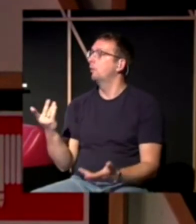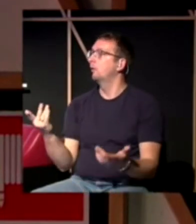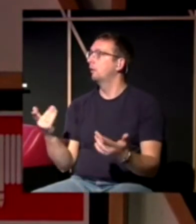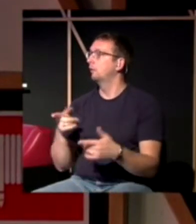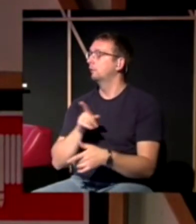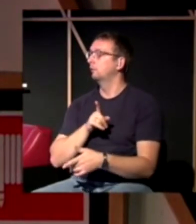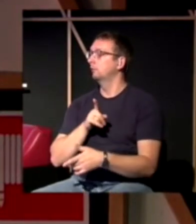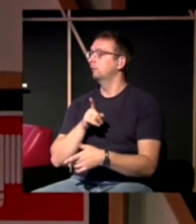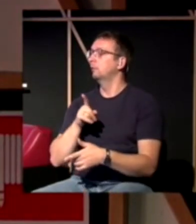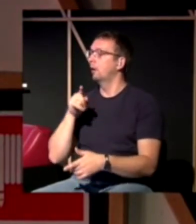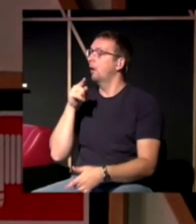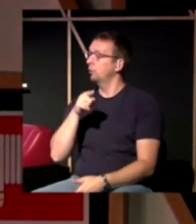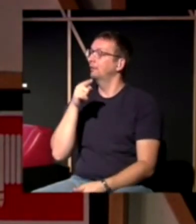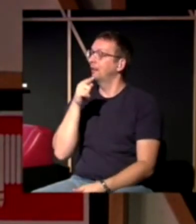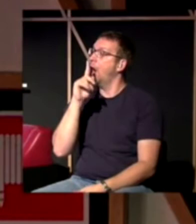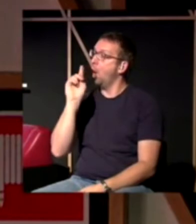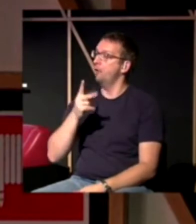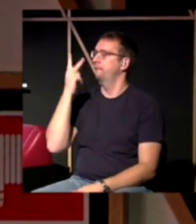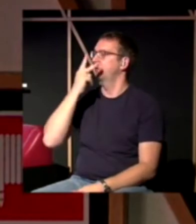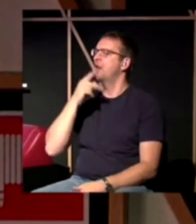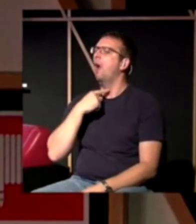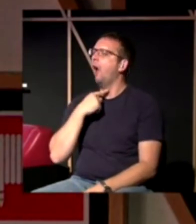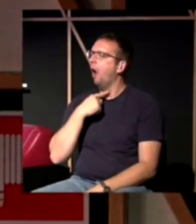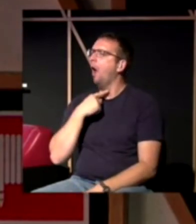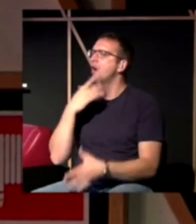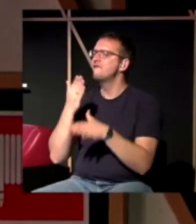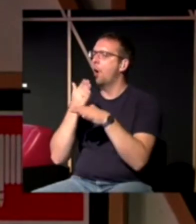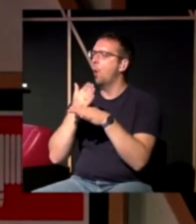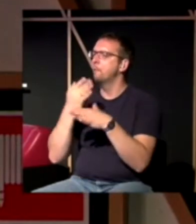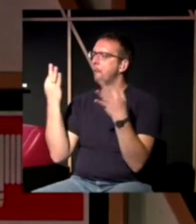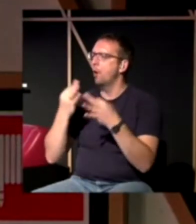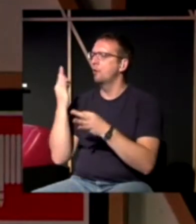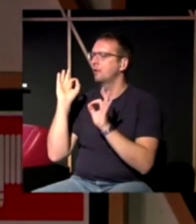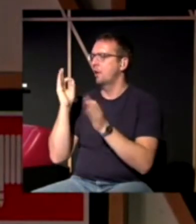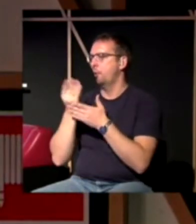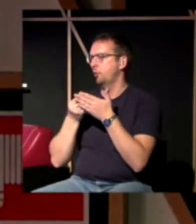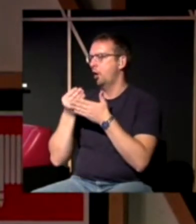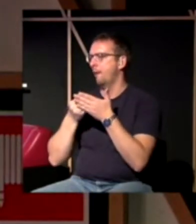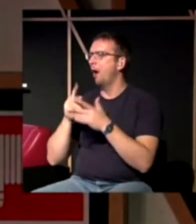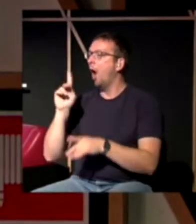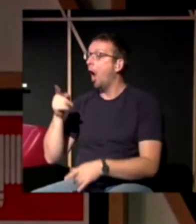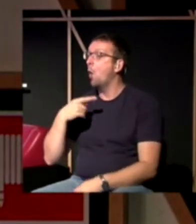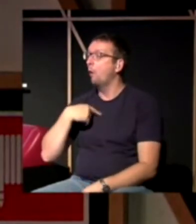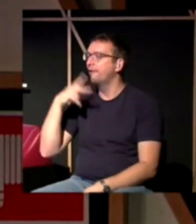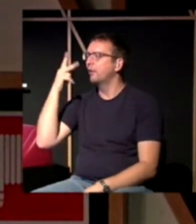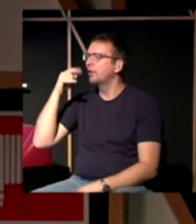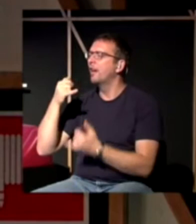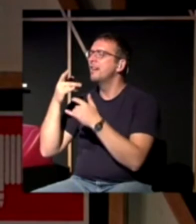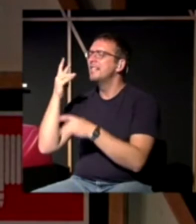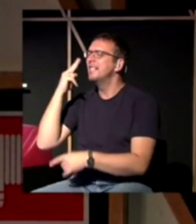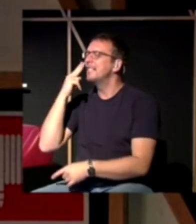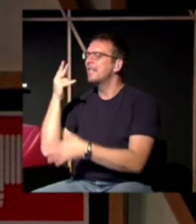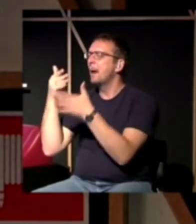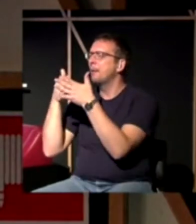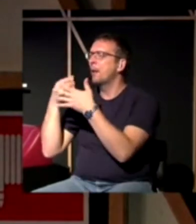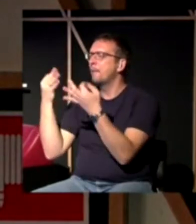game. Imagine sitting with your friends afterwards and they describe the goal to you, and because you're visually